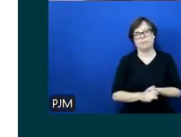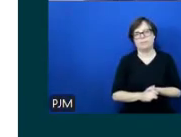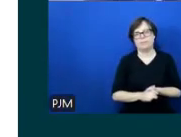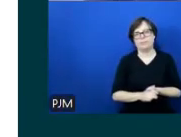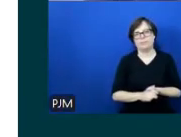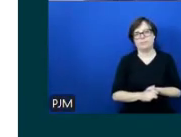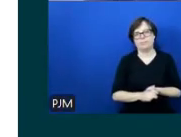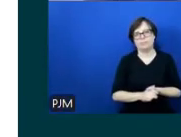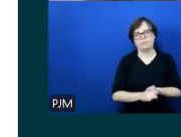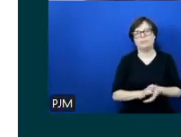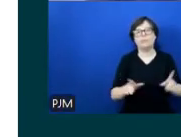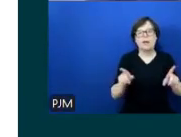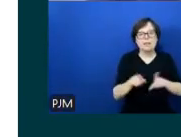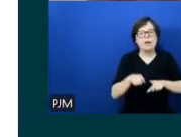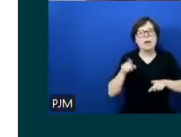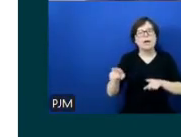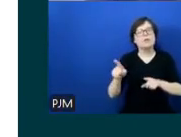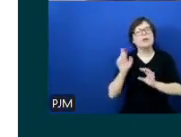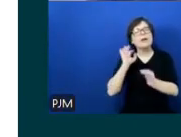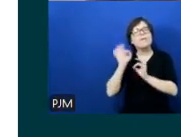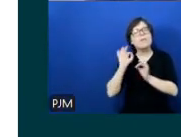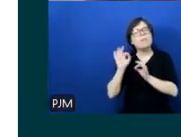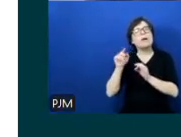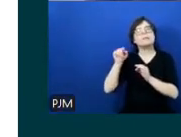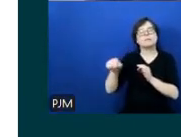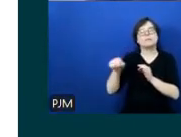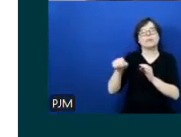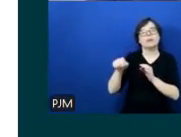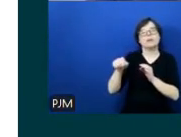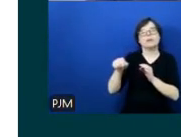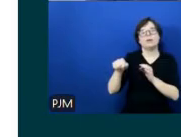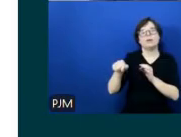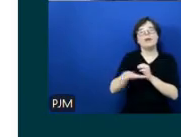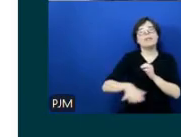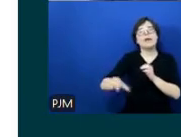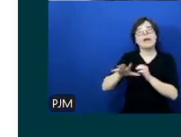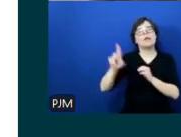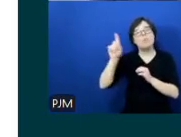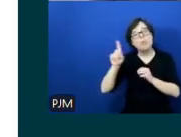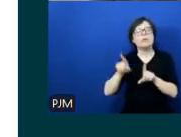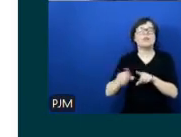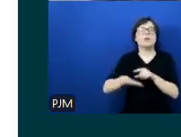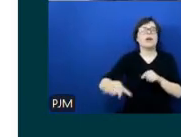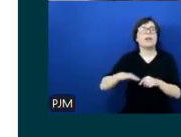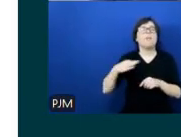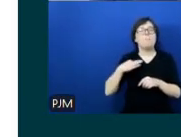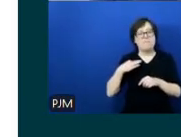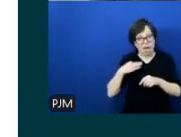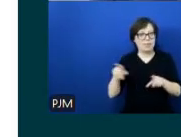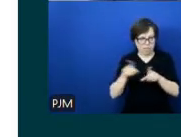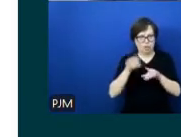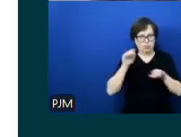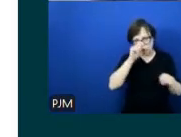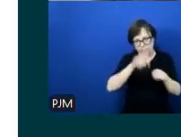determine canopy cover rates on public land and also on private land. And by repeating